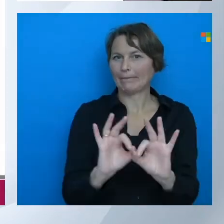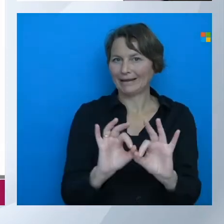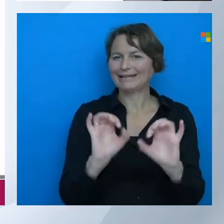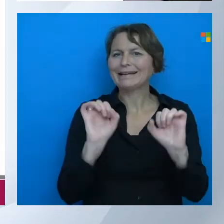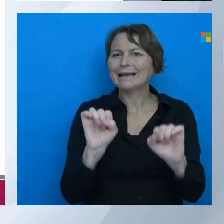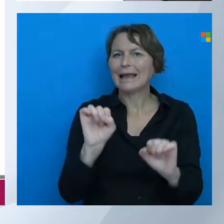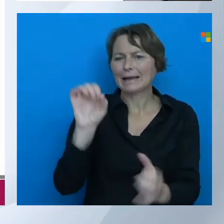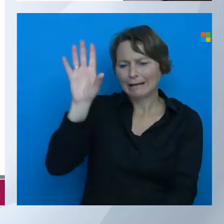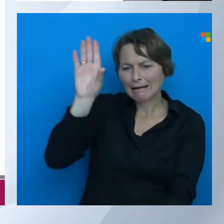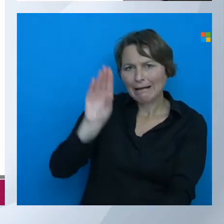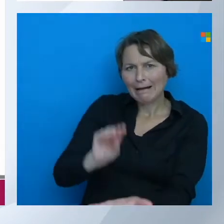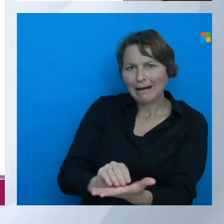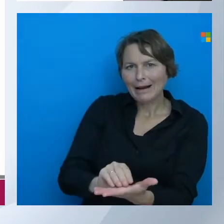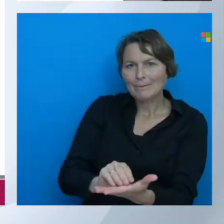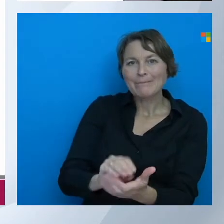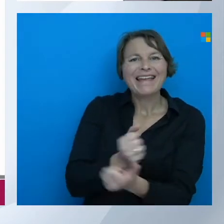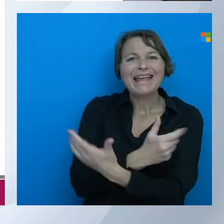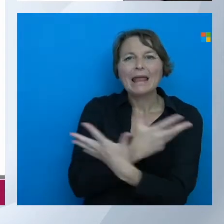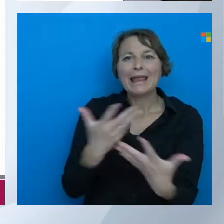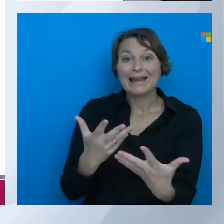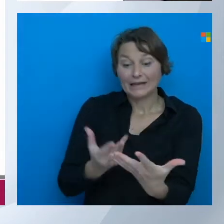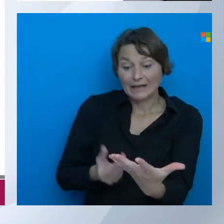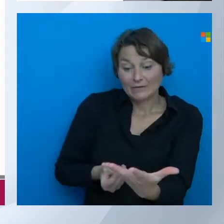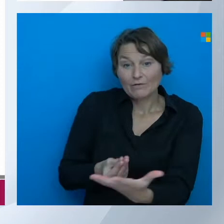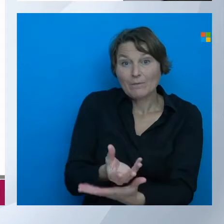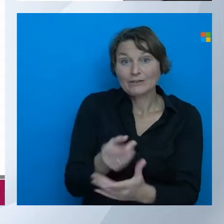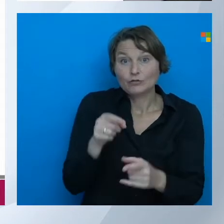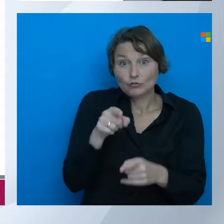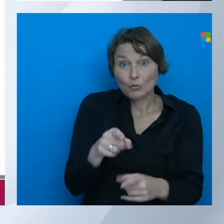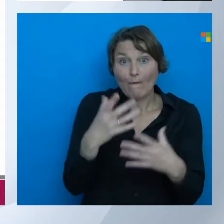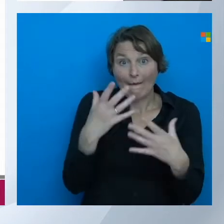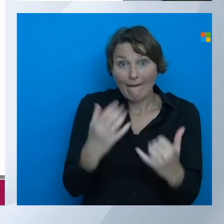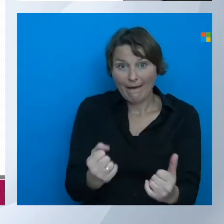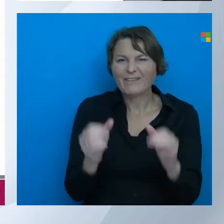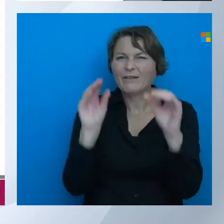those fill out forms. So it directs